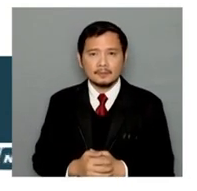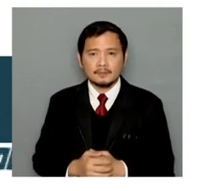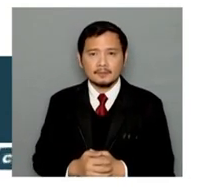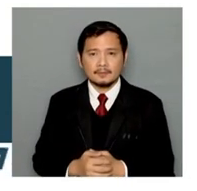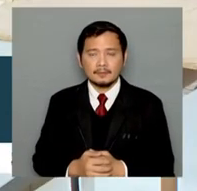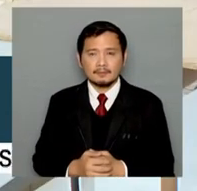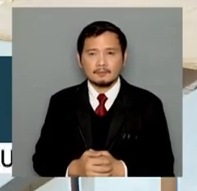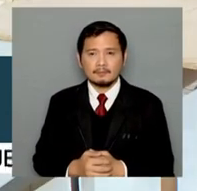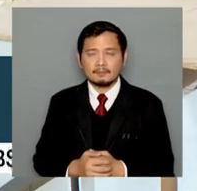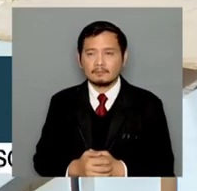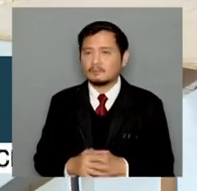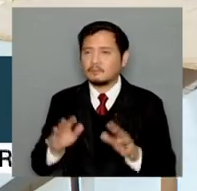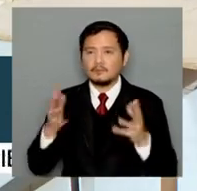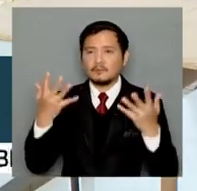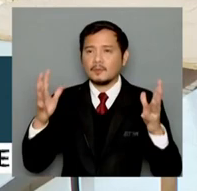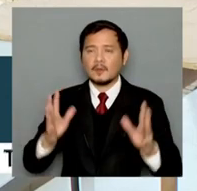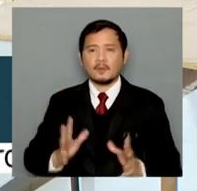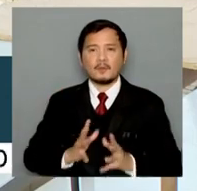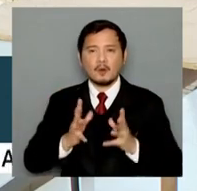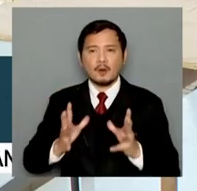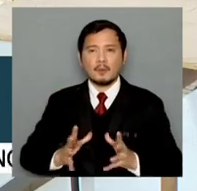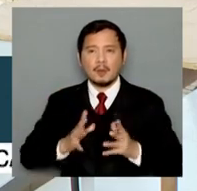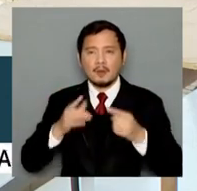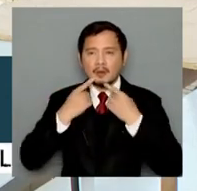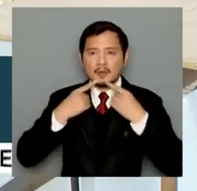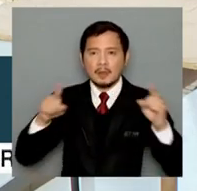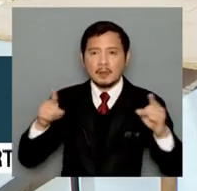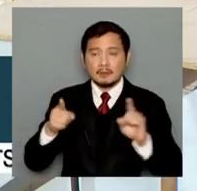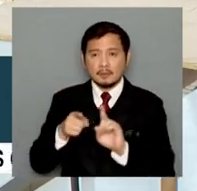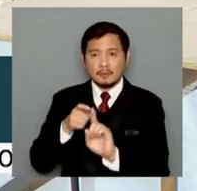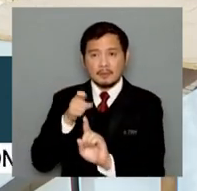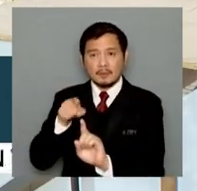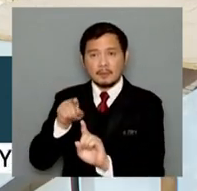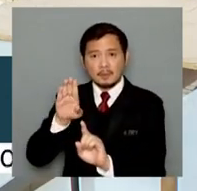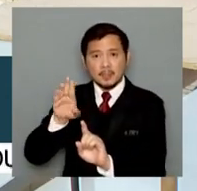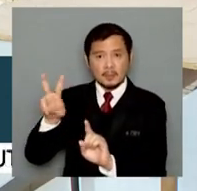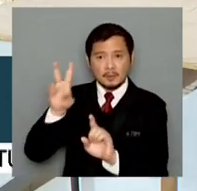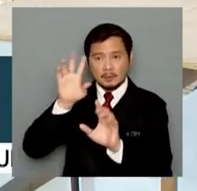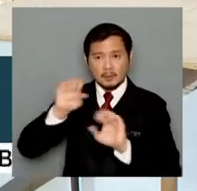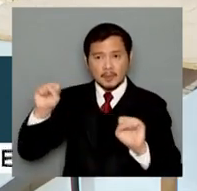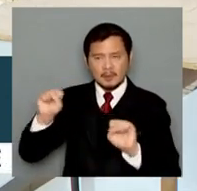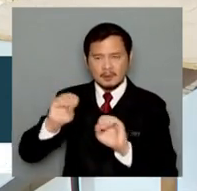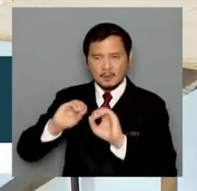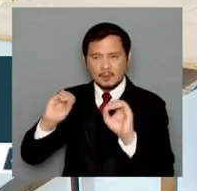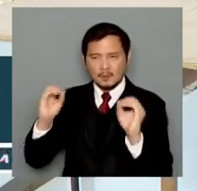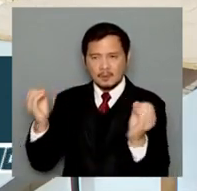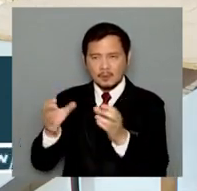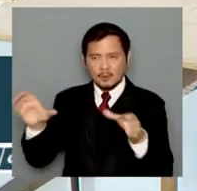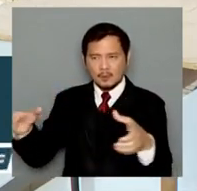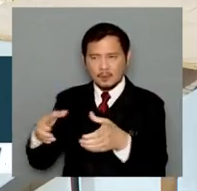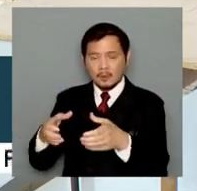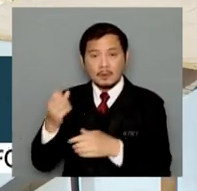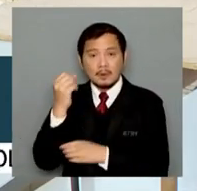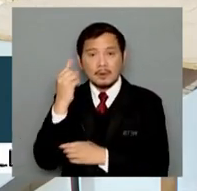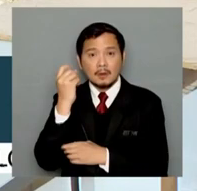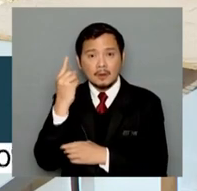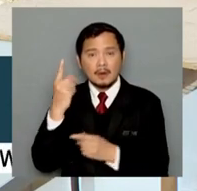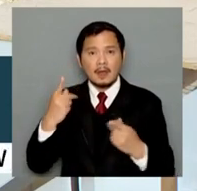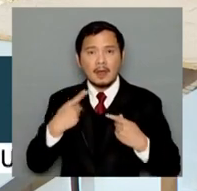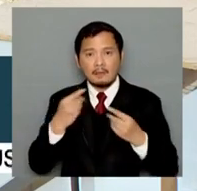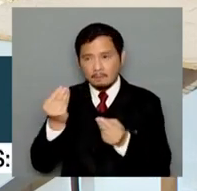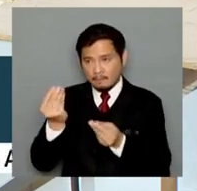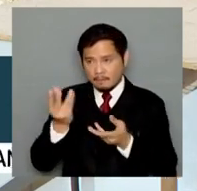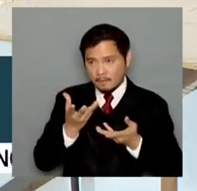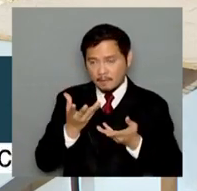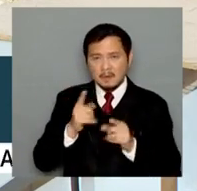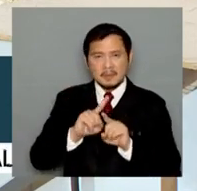No formal announcement yet from the camp of President-elect Marcos, but we received word from several sources that assert that